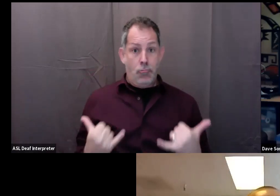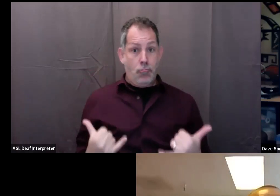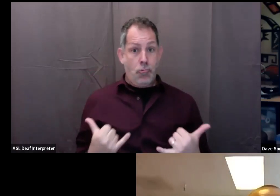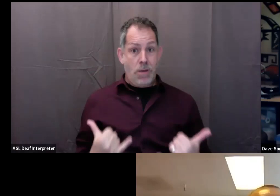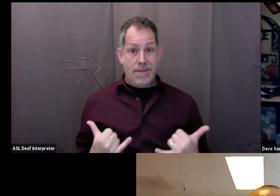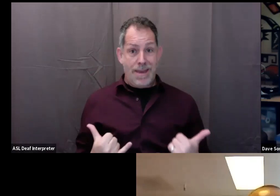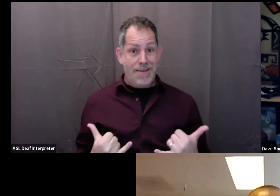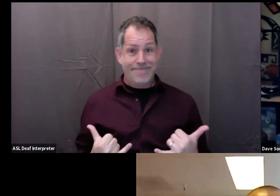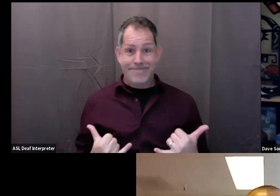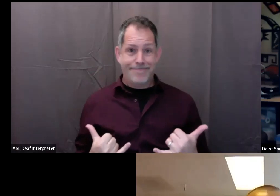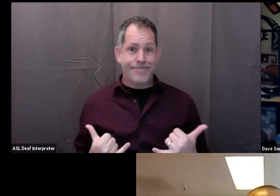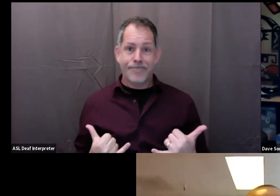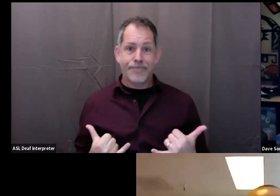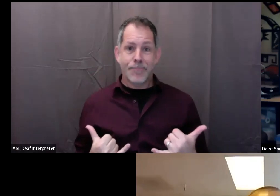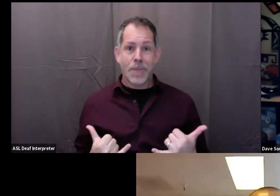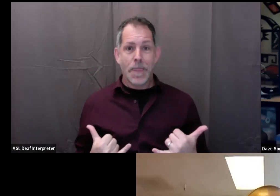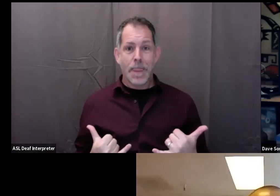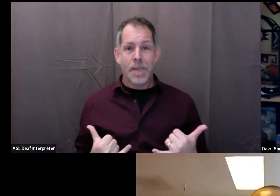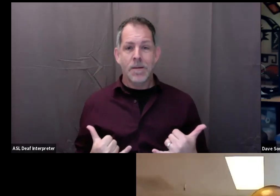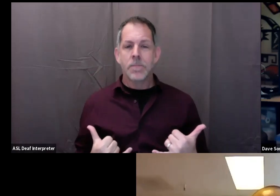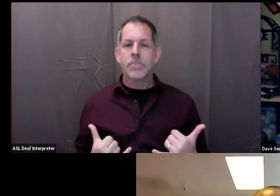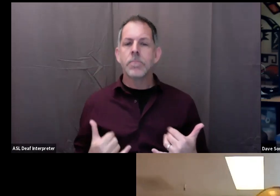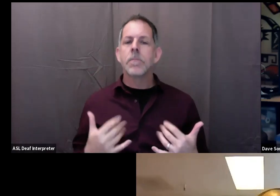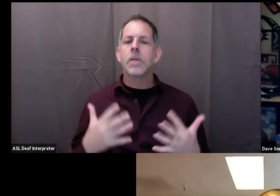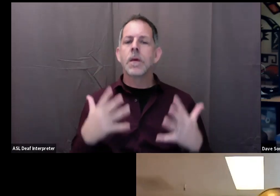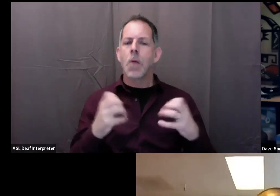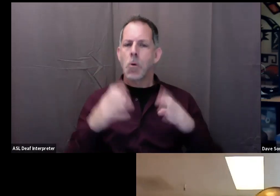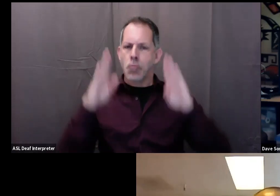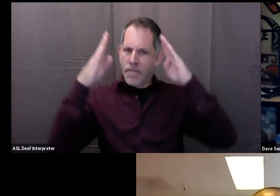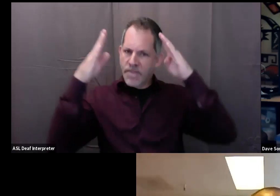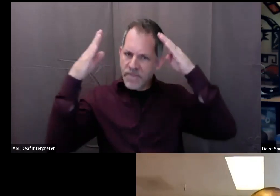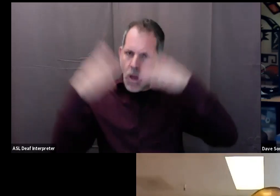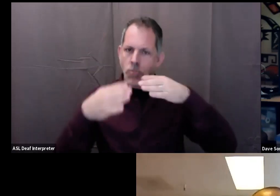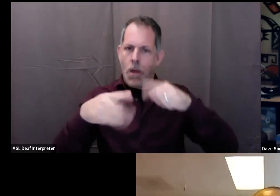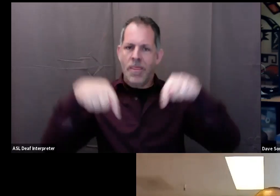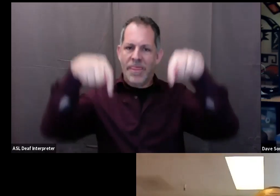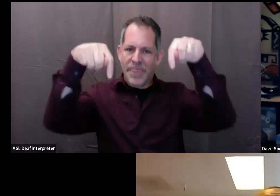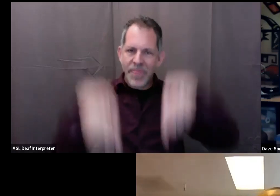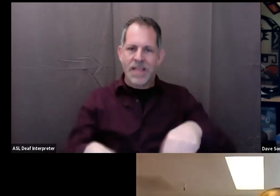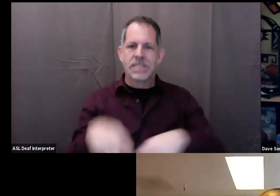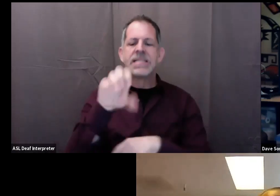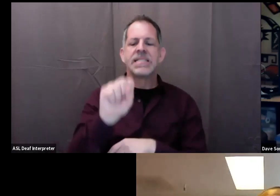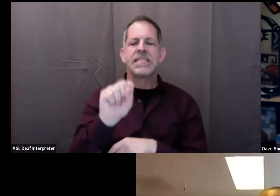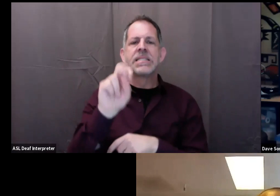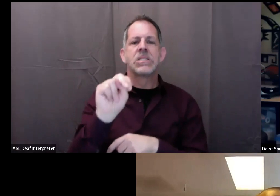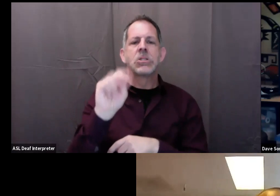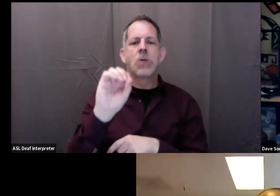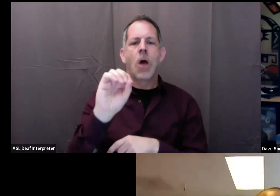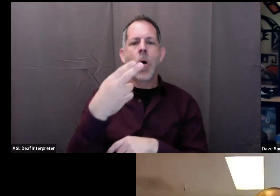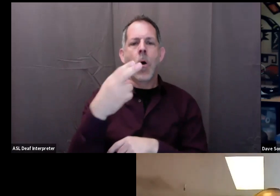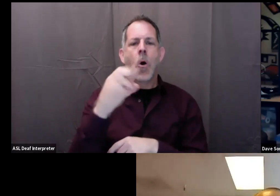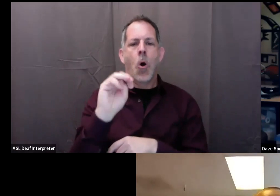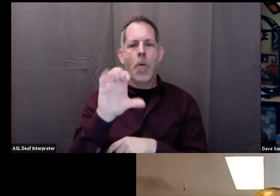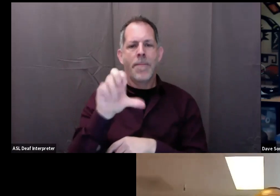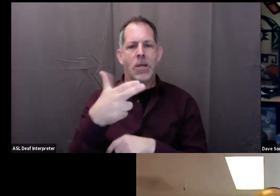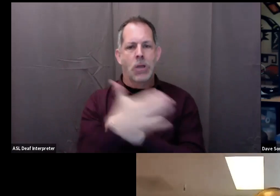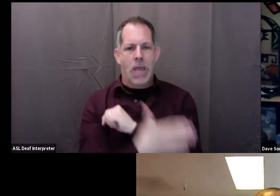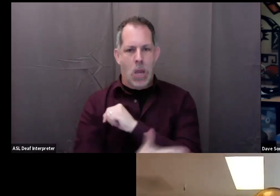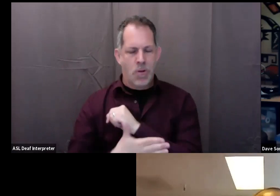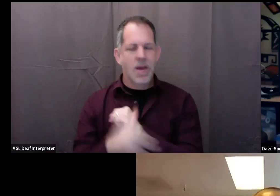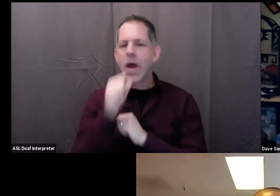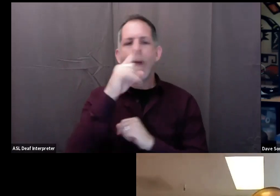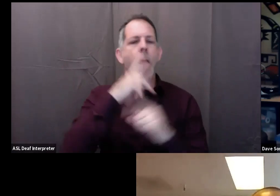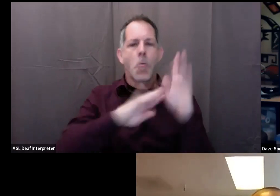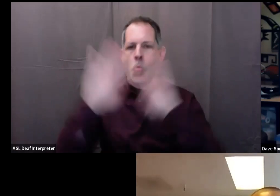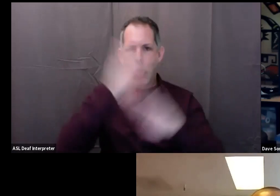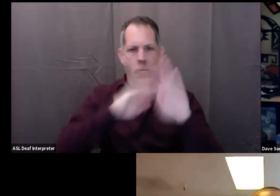really want to focus on Snohomish County and not what the neighbors are doing. I think what we're doing in general is,